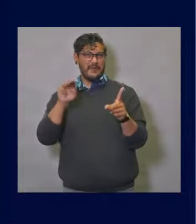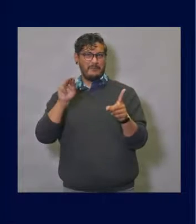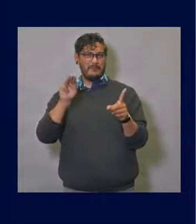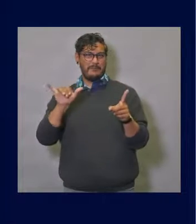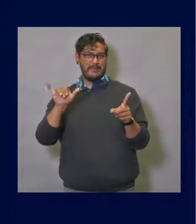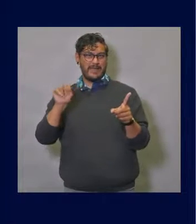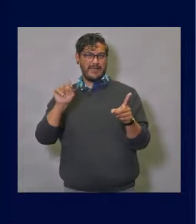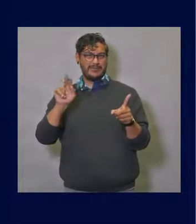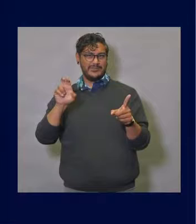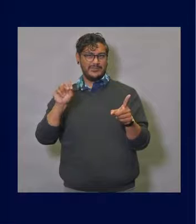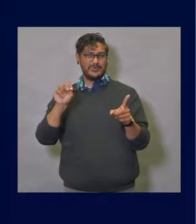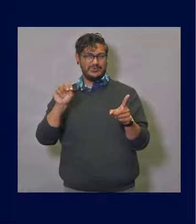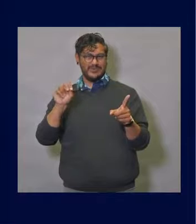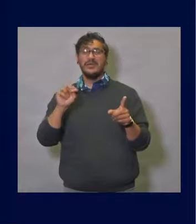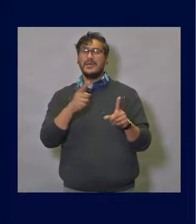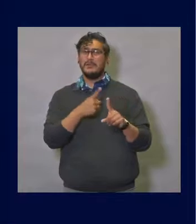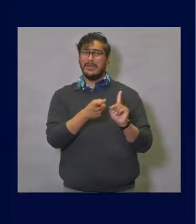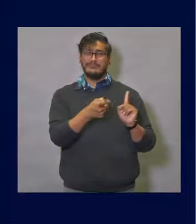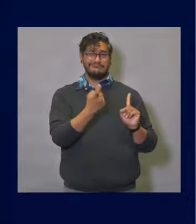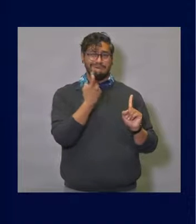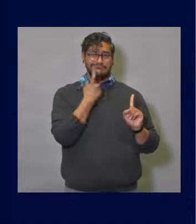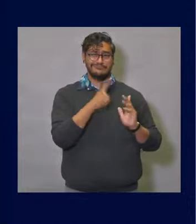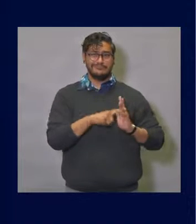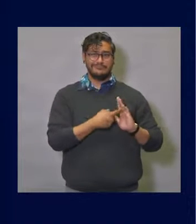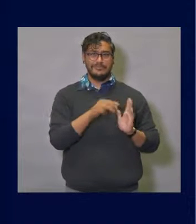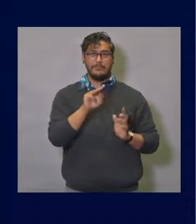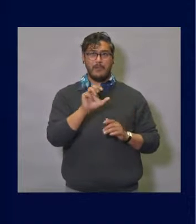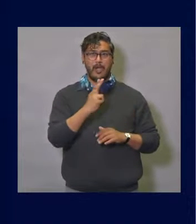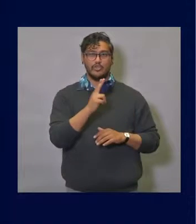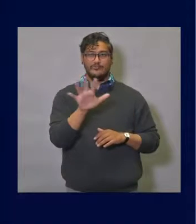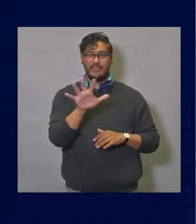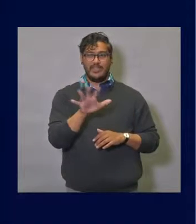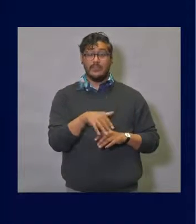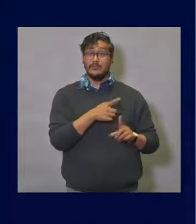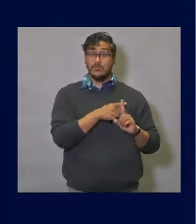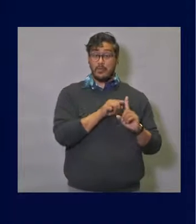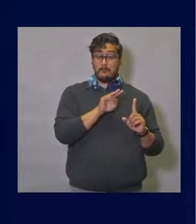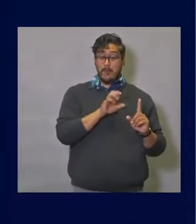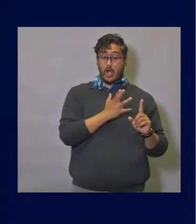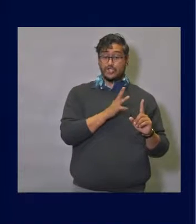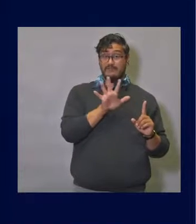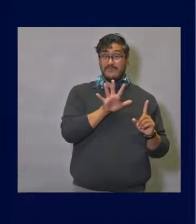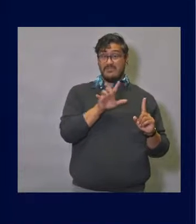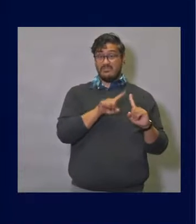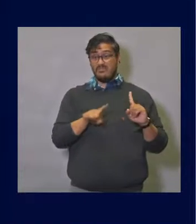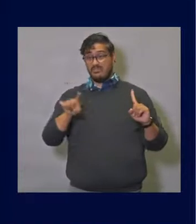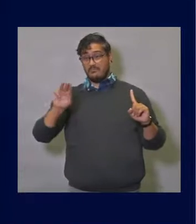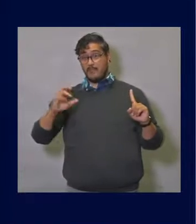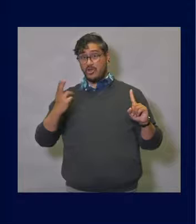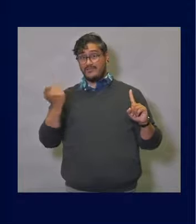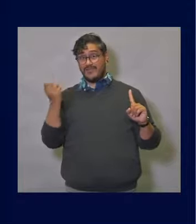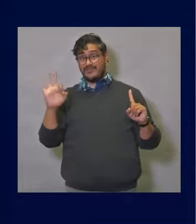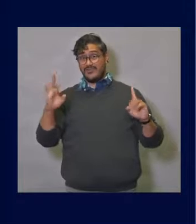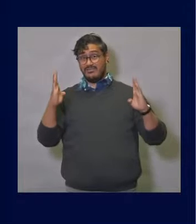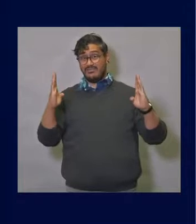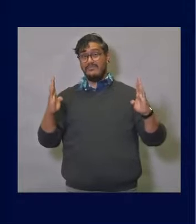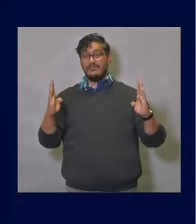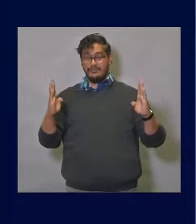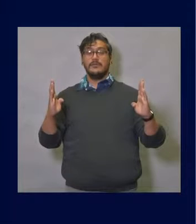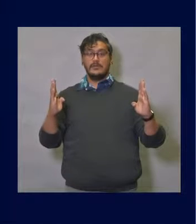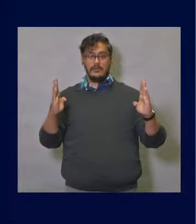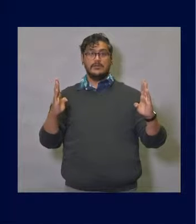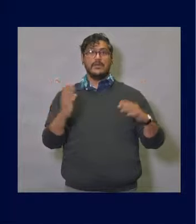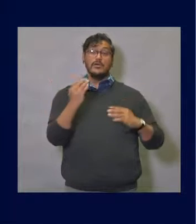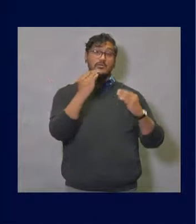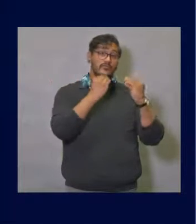that just went into effect on March 5th. So from March 5th to March 19th at our LA County-run sites,